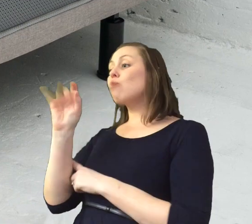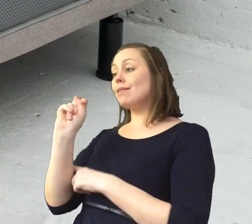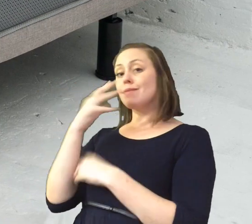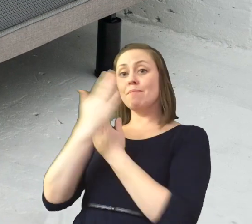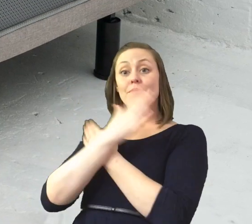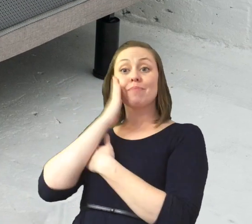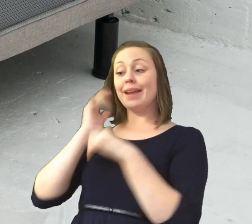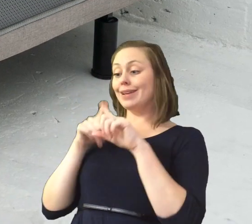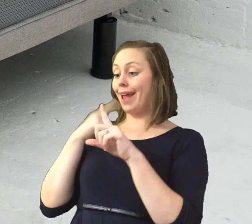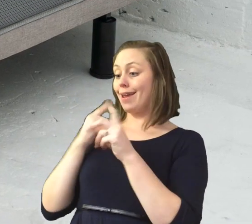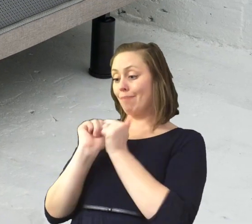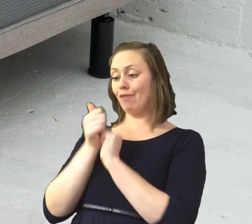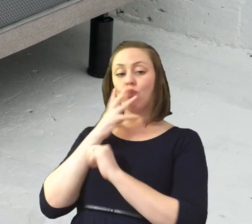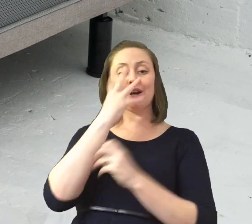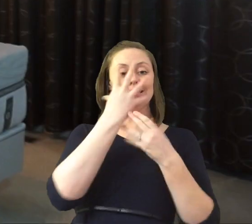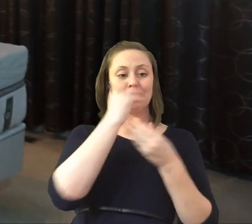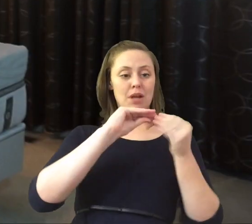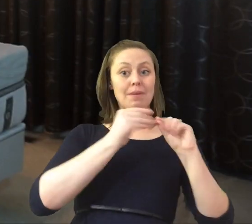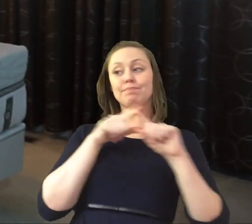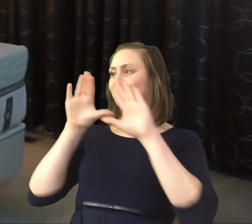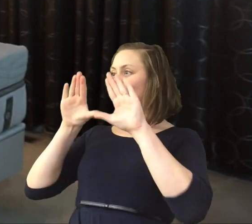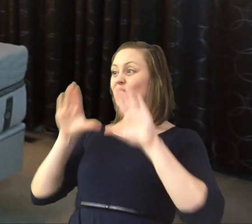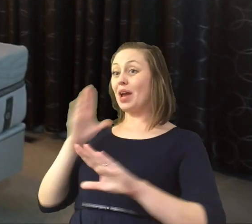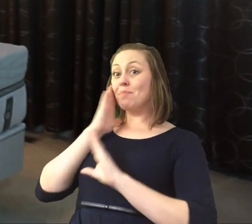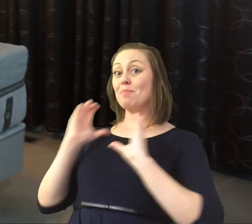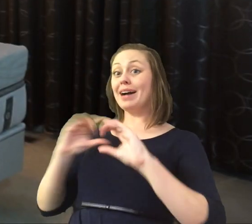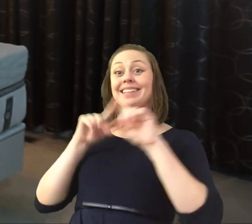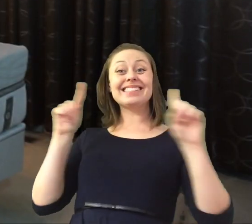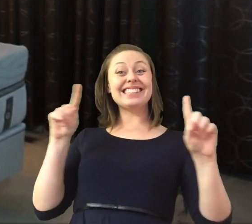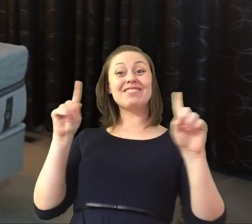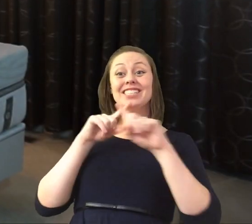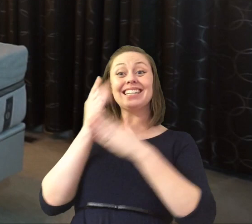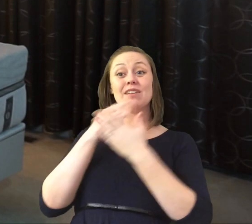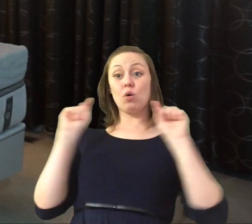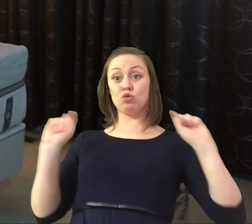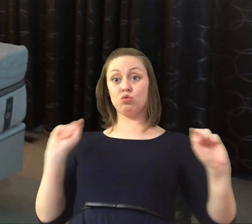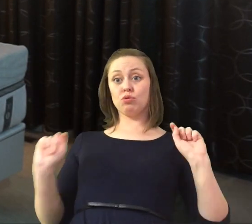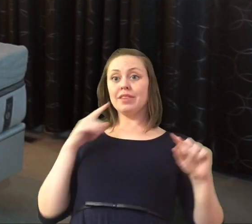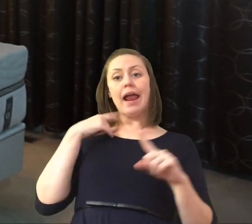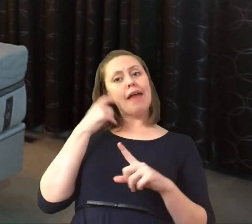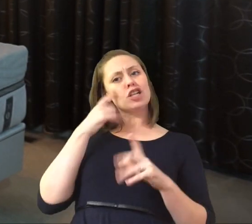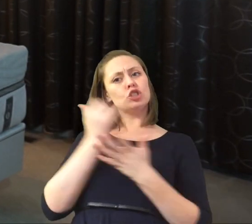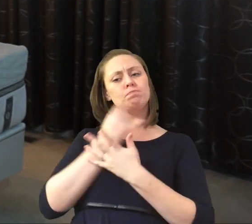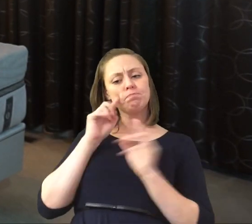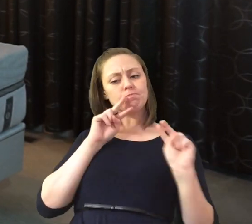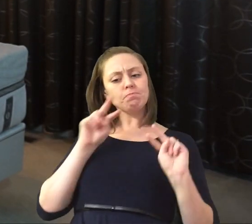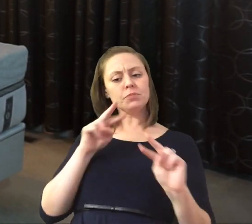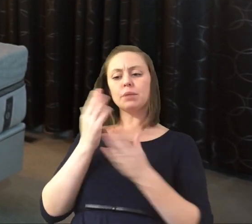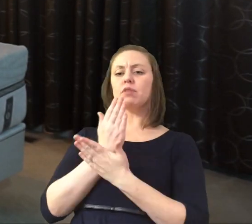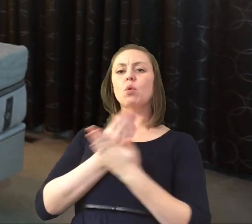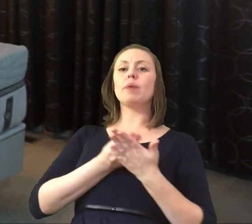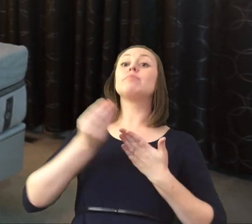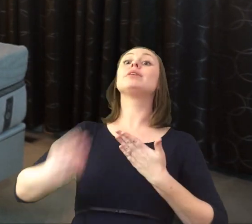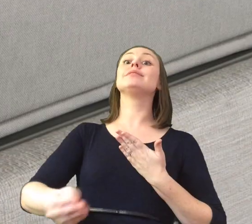a competitor of Sleep Number, and it's a great bed, and there's some differences in these two mattresses that I think you should take a look at